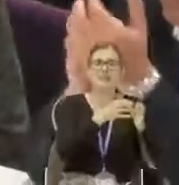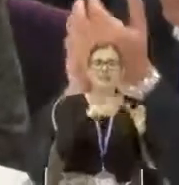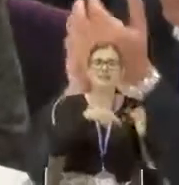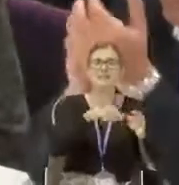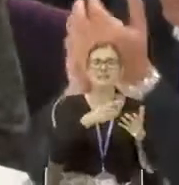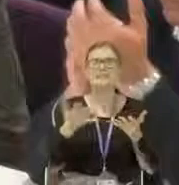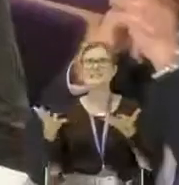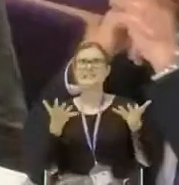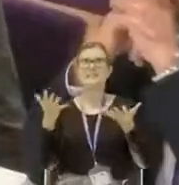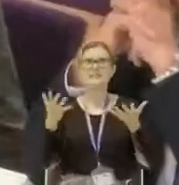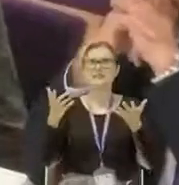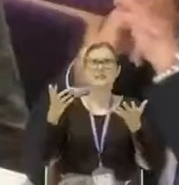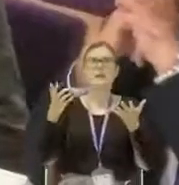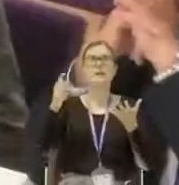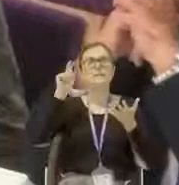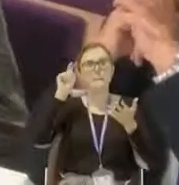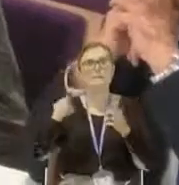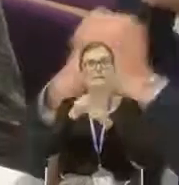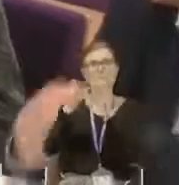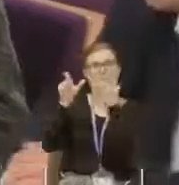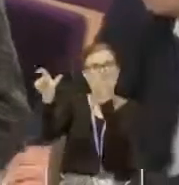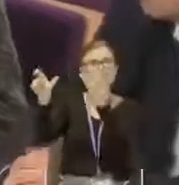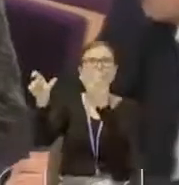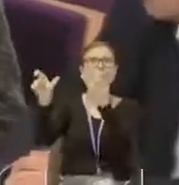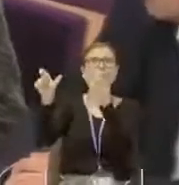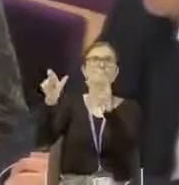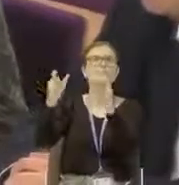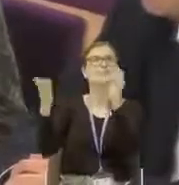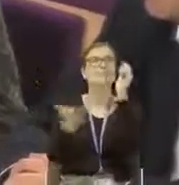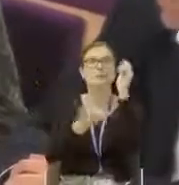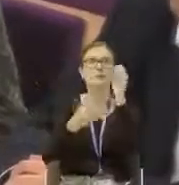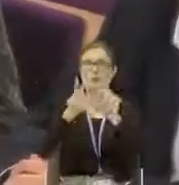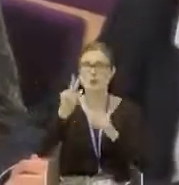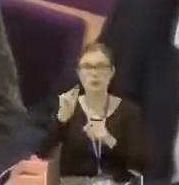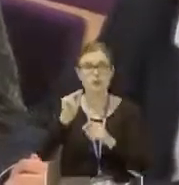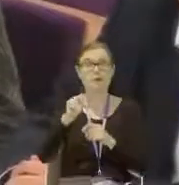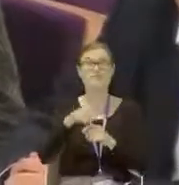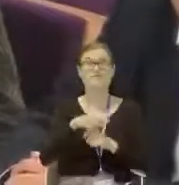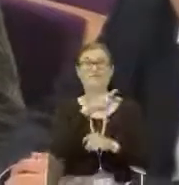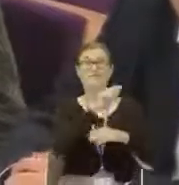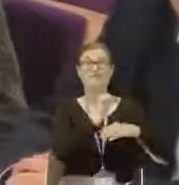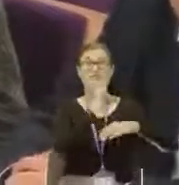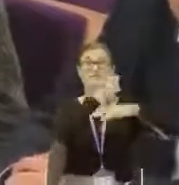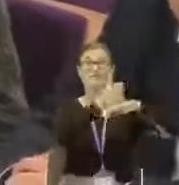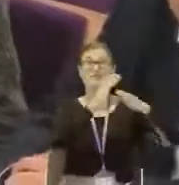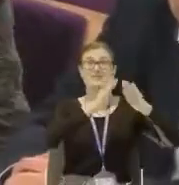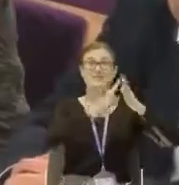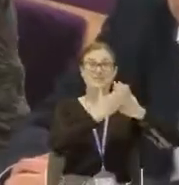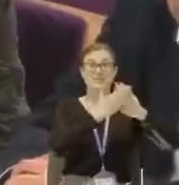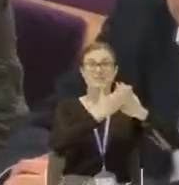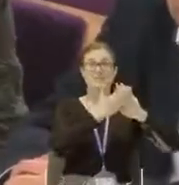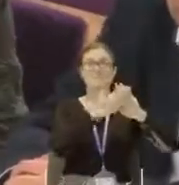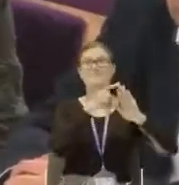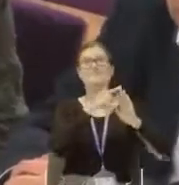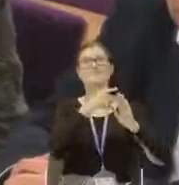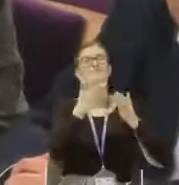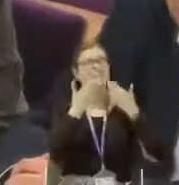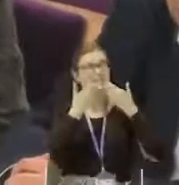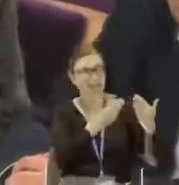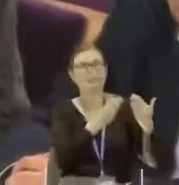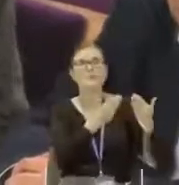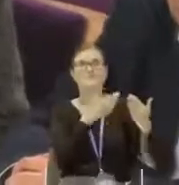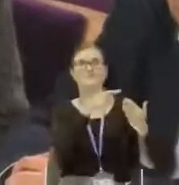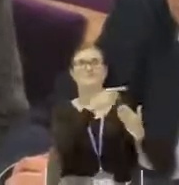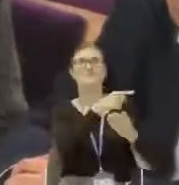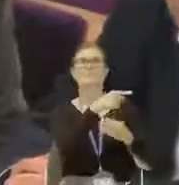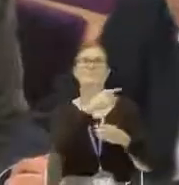Thank you, Mayor. I think you've added to the framing that we need to rethink how we name cities. You know, the addition to urban regions,